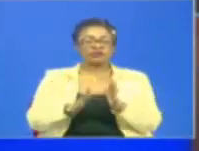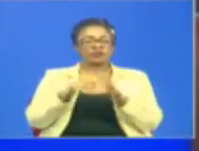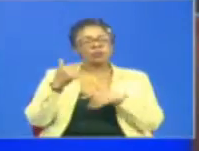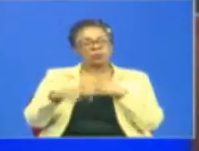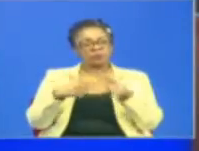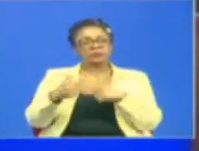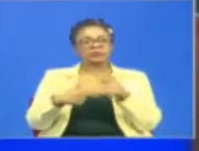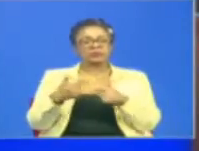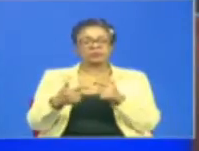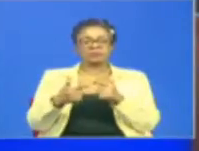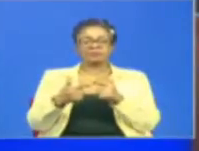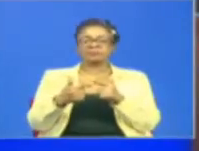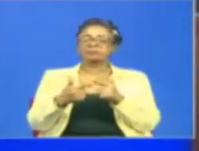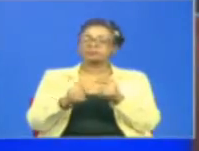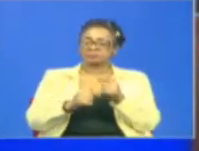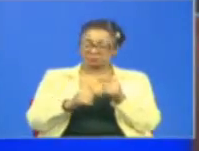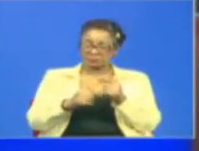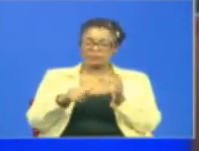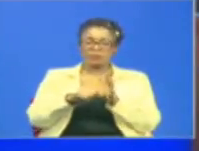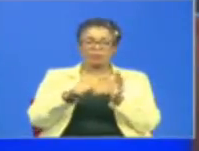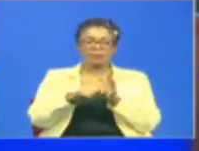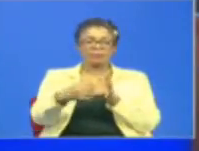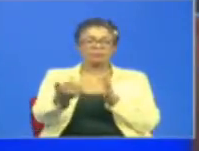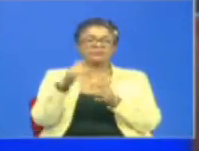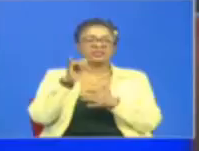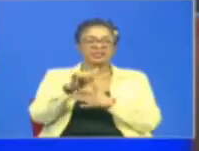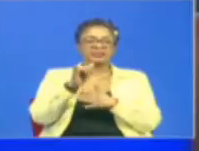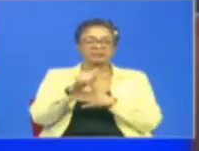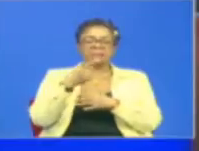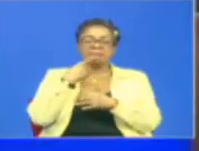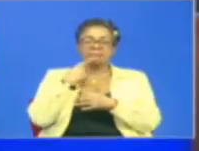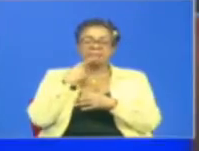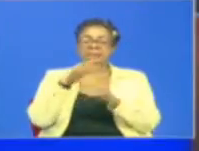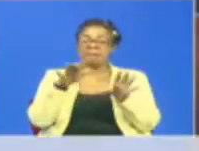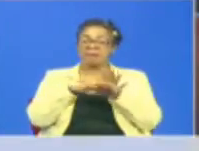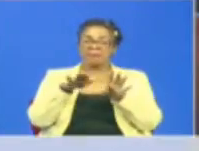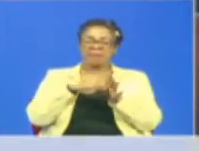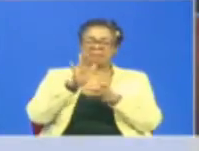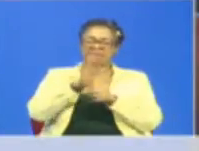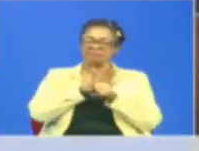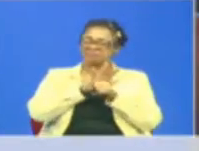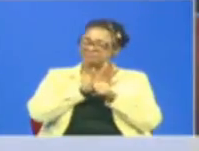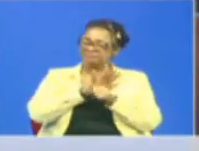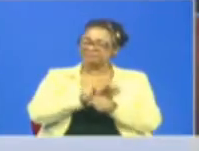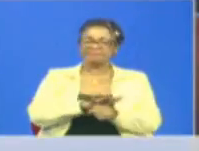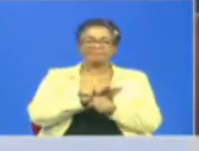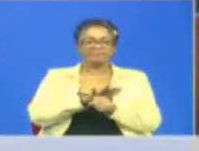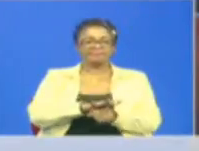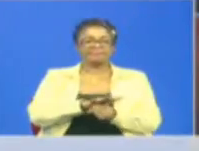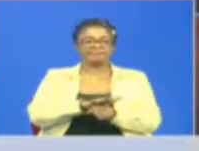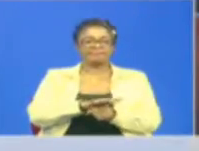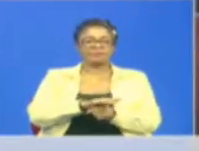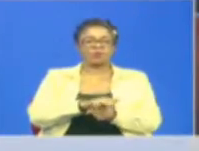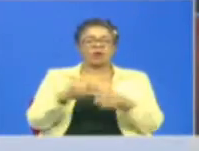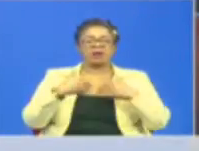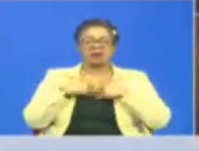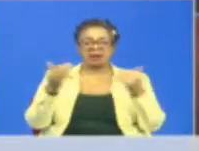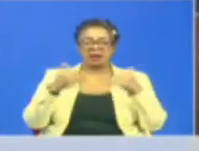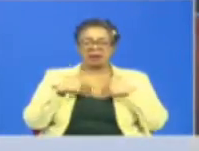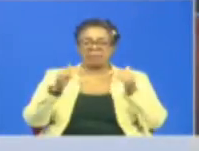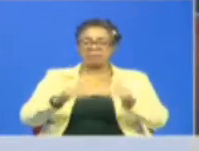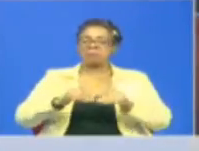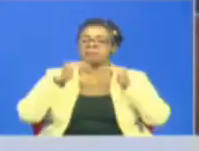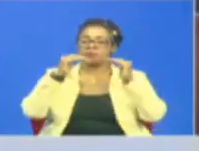to simmer. NUT insists that its members are being discriminated against after they were denied promotions and